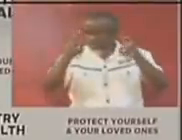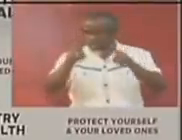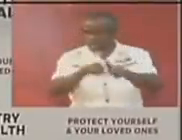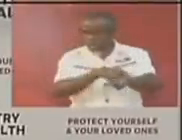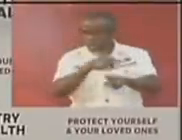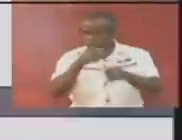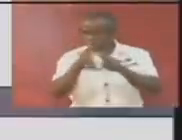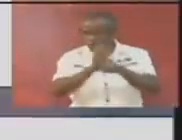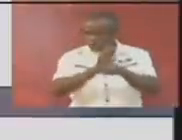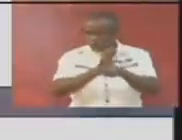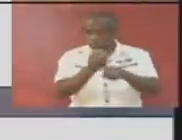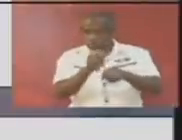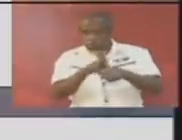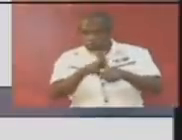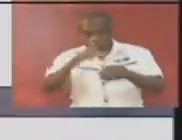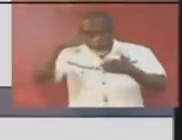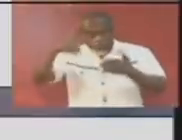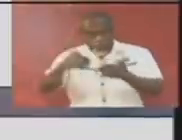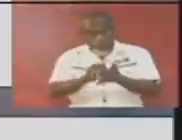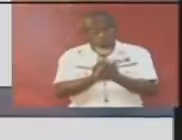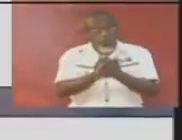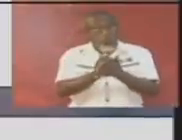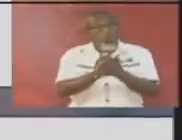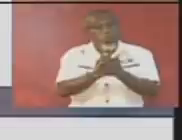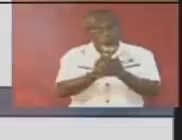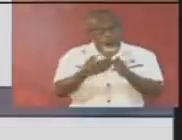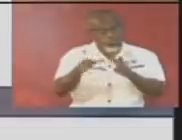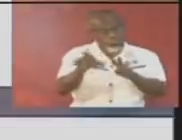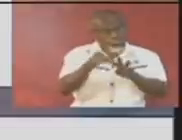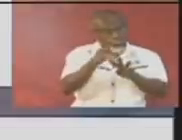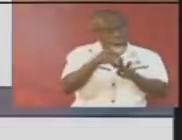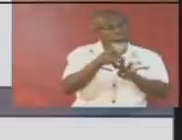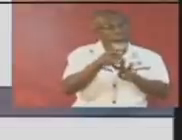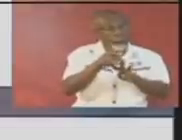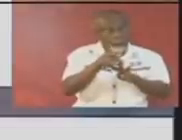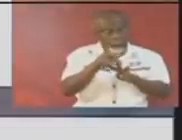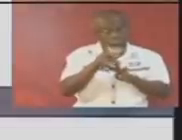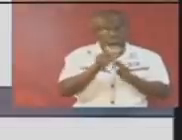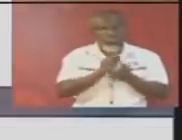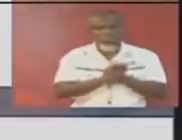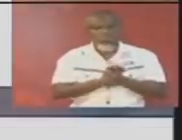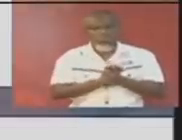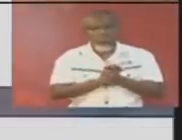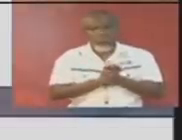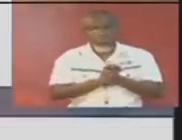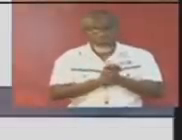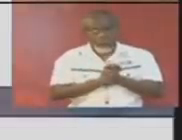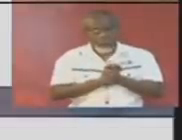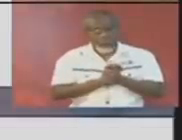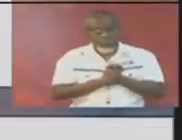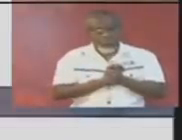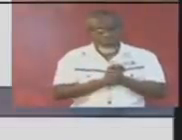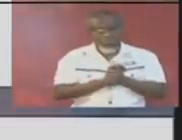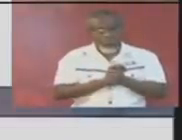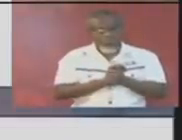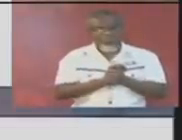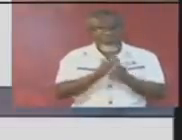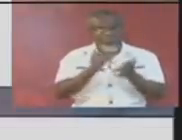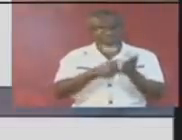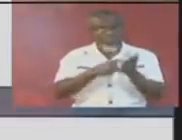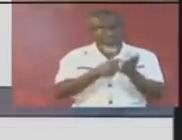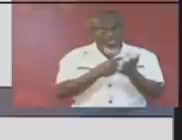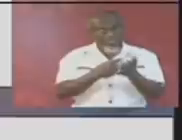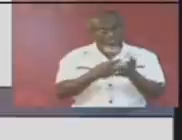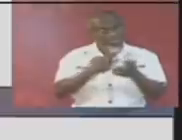respond. Okay. So thank you very much for this question. This is a very, very good question, and it's quite difficult at times to